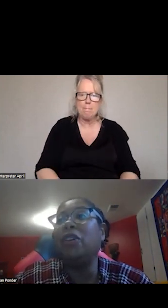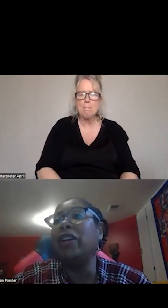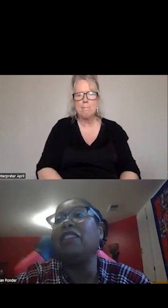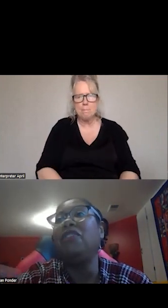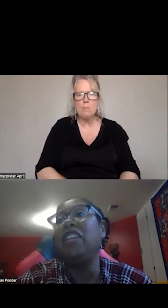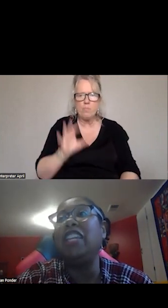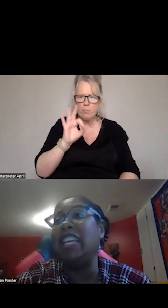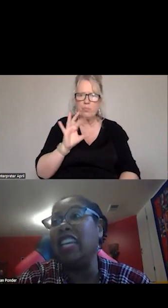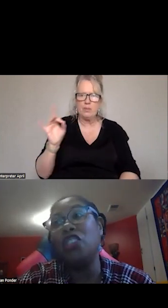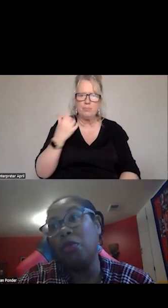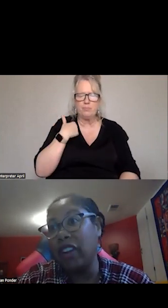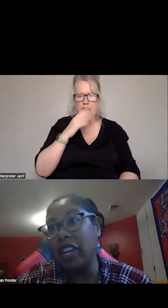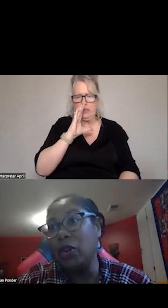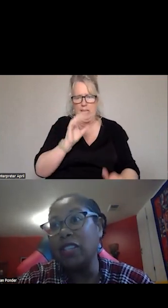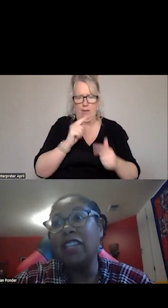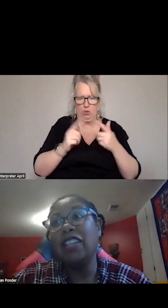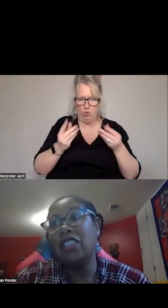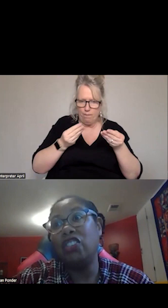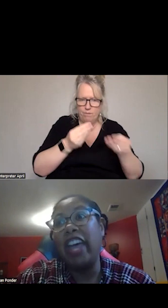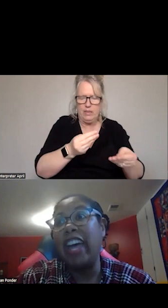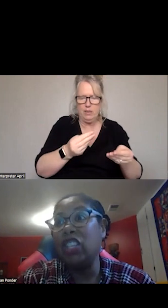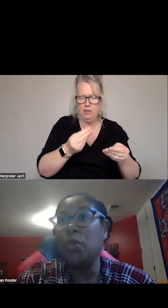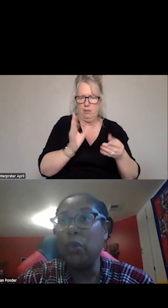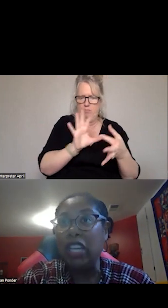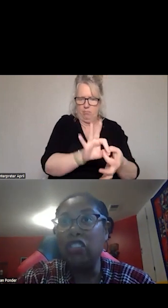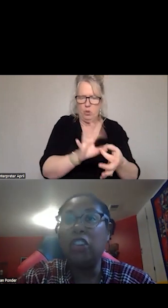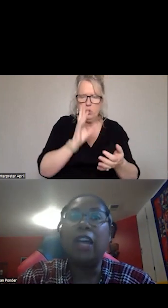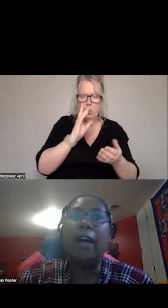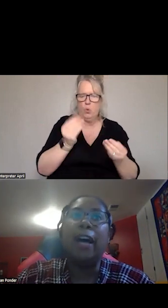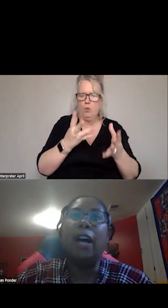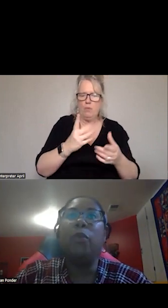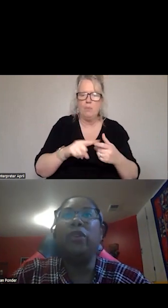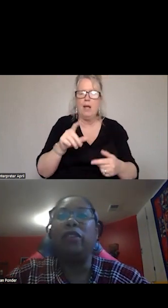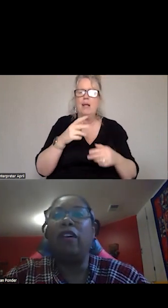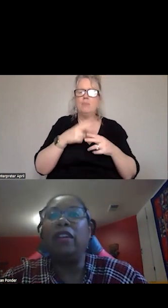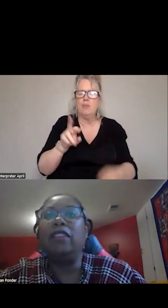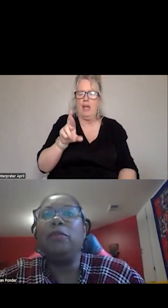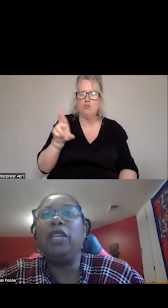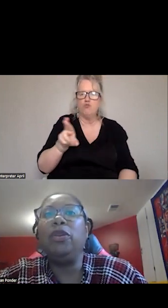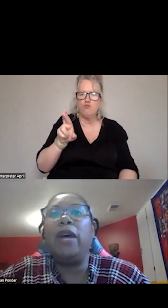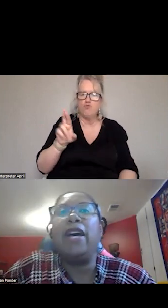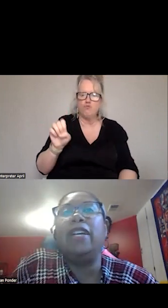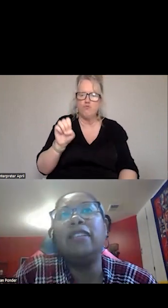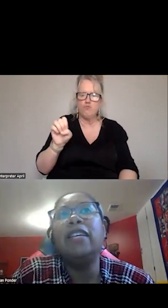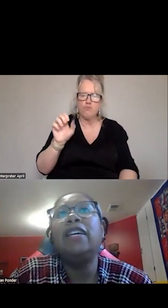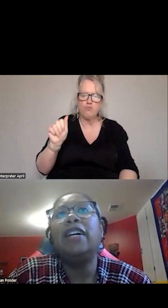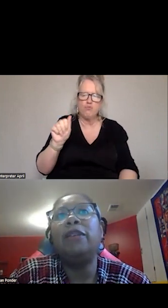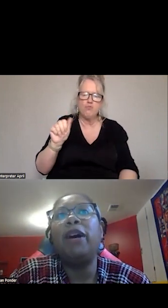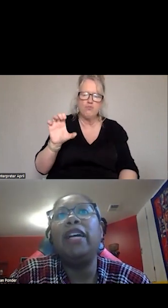988 can directly feed into providers such as REACH when they're talking to somebody who